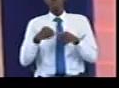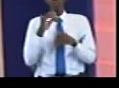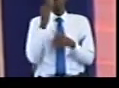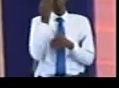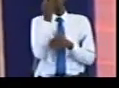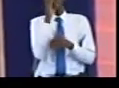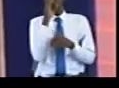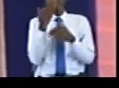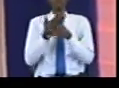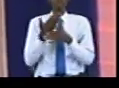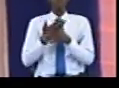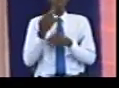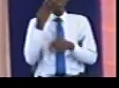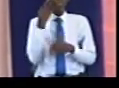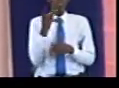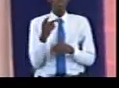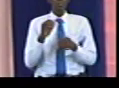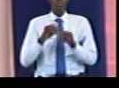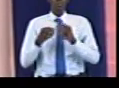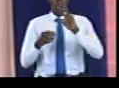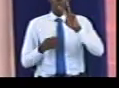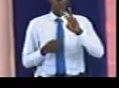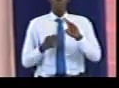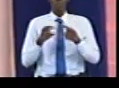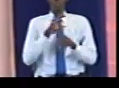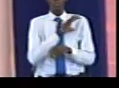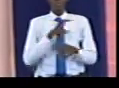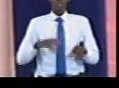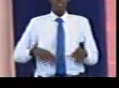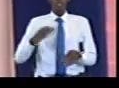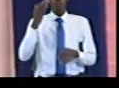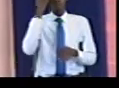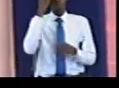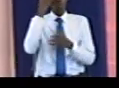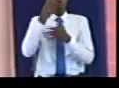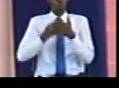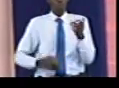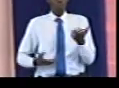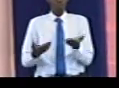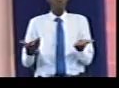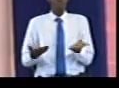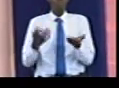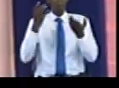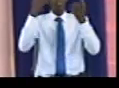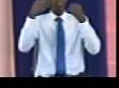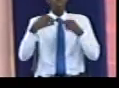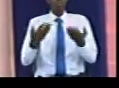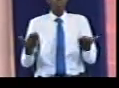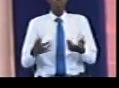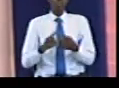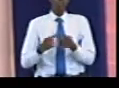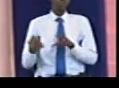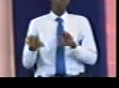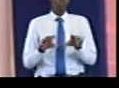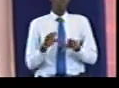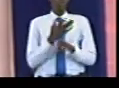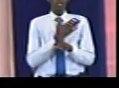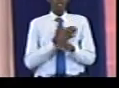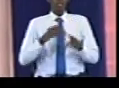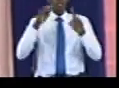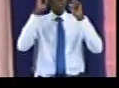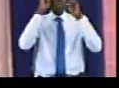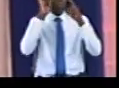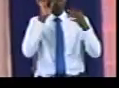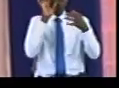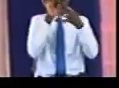number two, he knew what he came here to do. And he was connected with that, and he concentrated